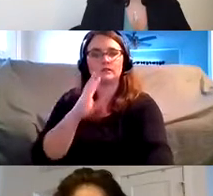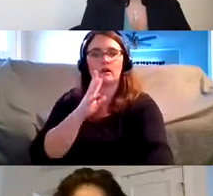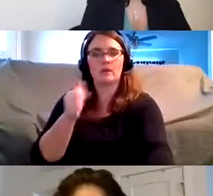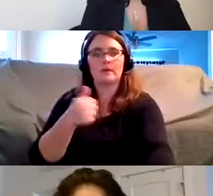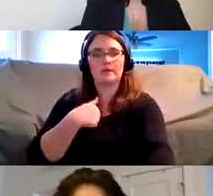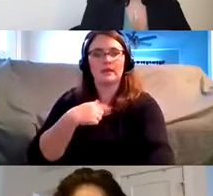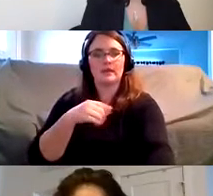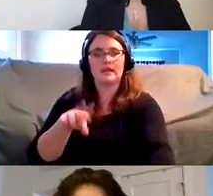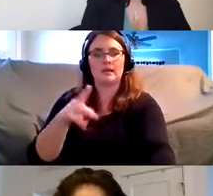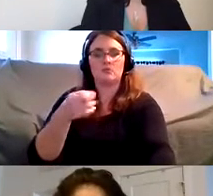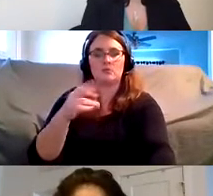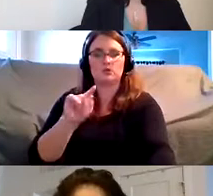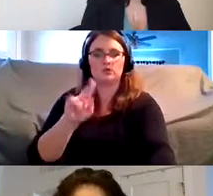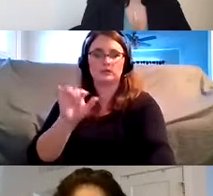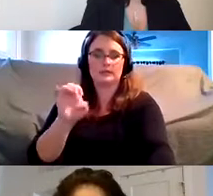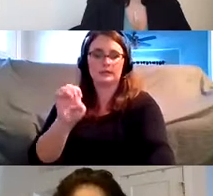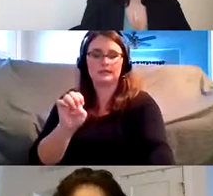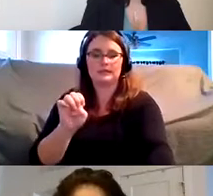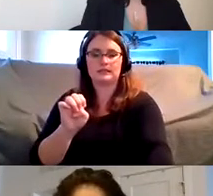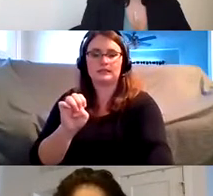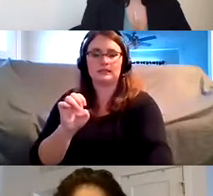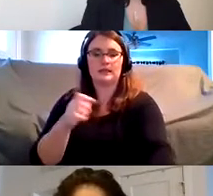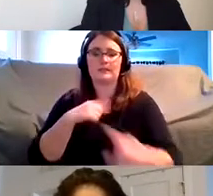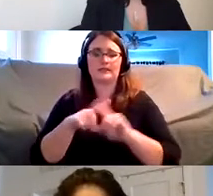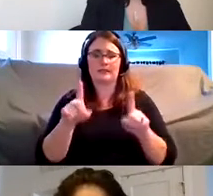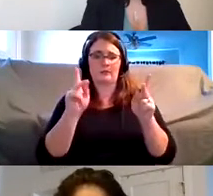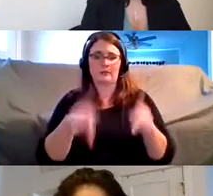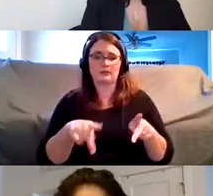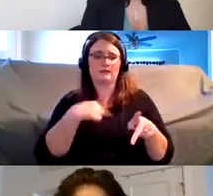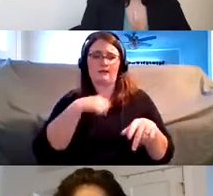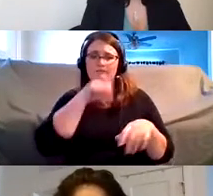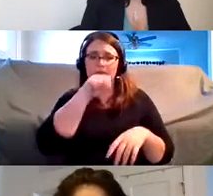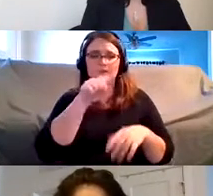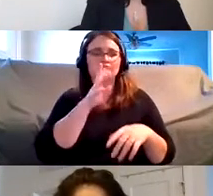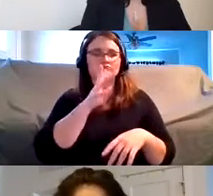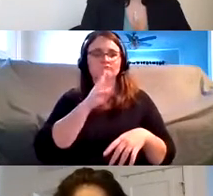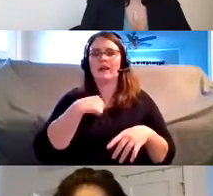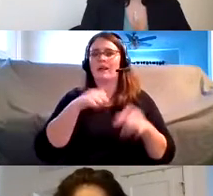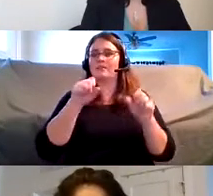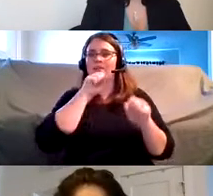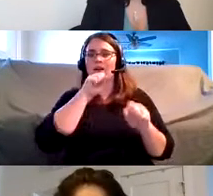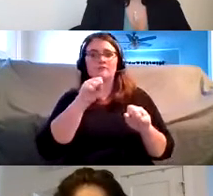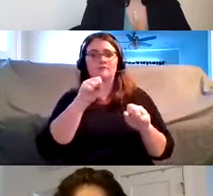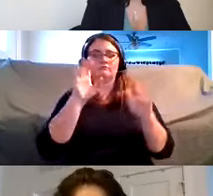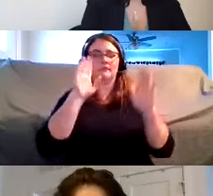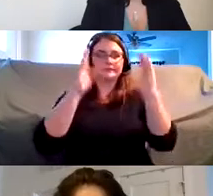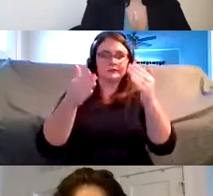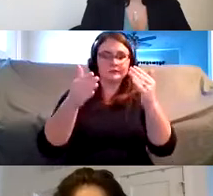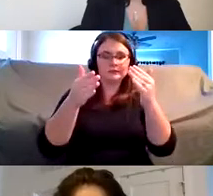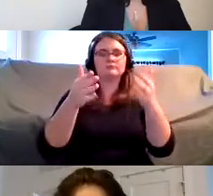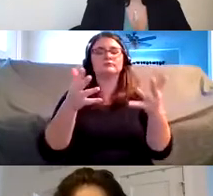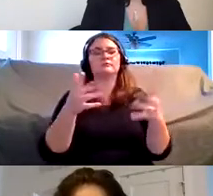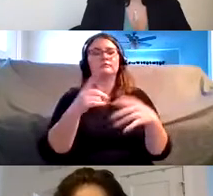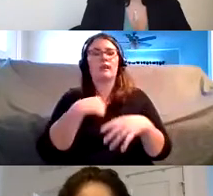person. I love talking. I love being the center of attention. I love public speaking. I love teaching.